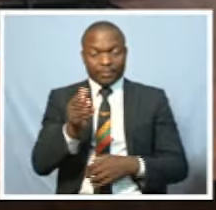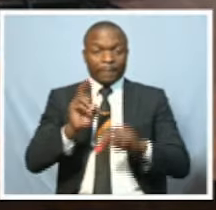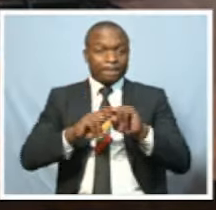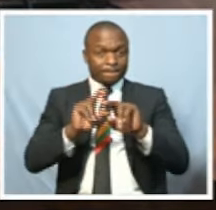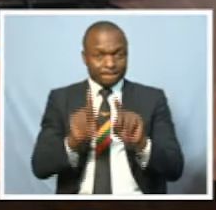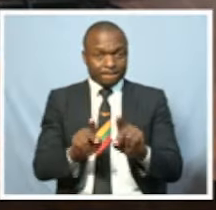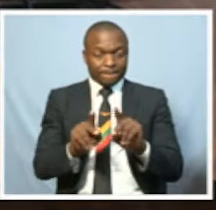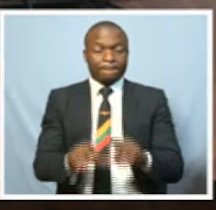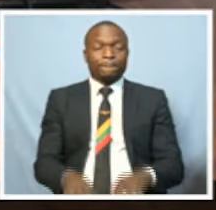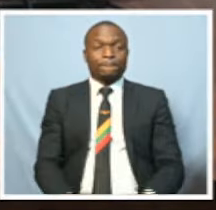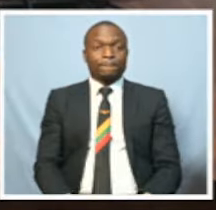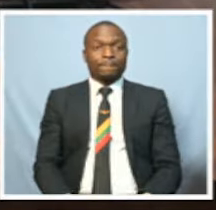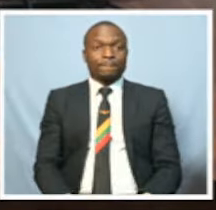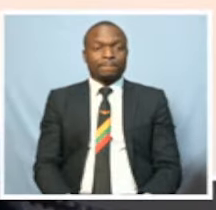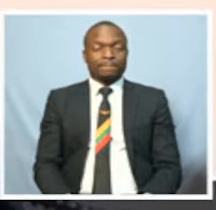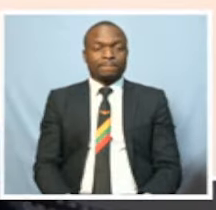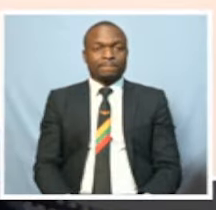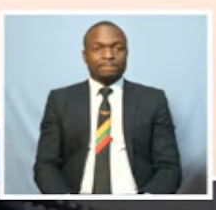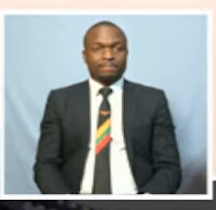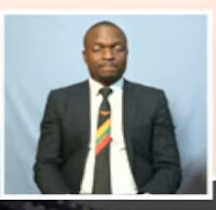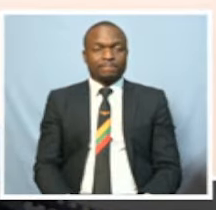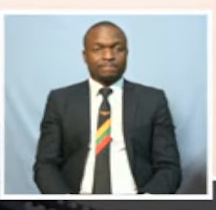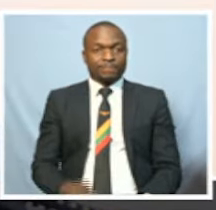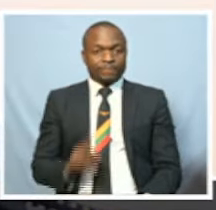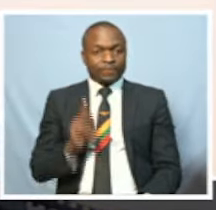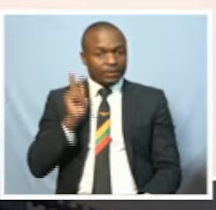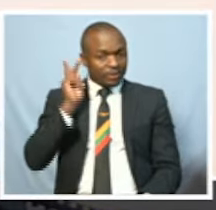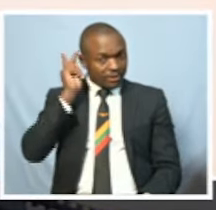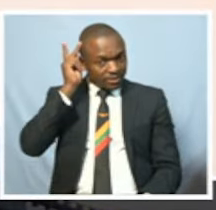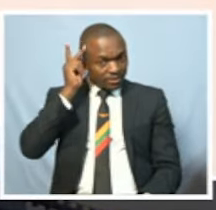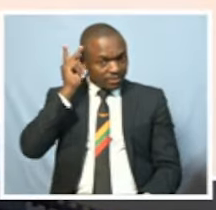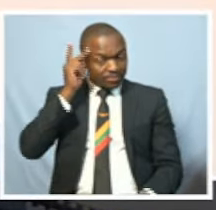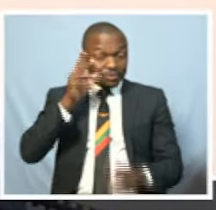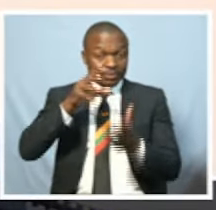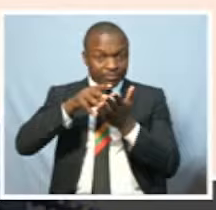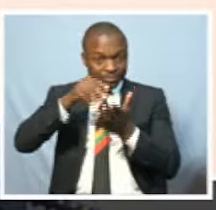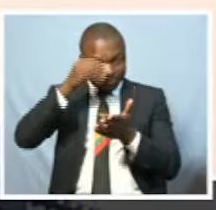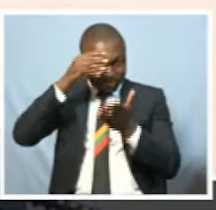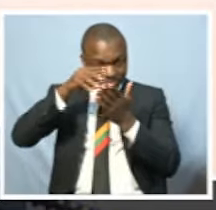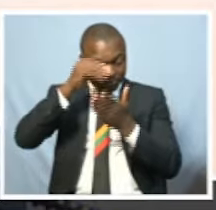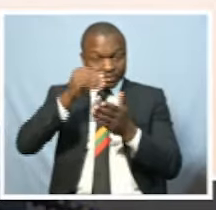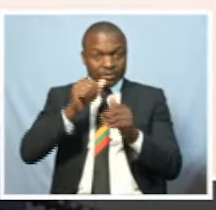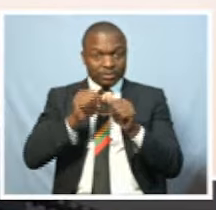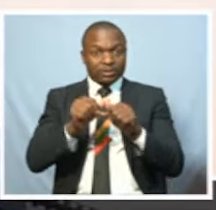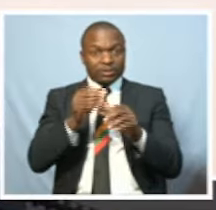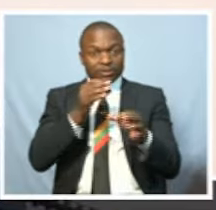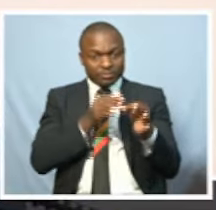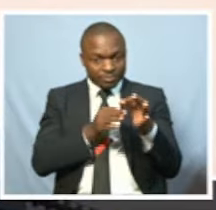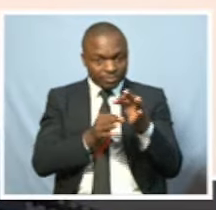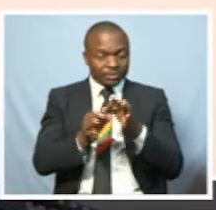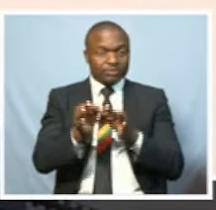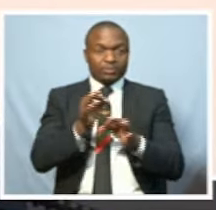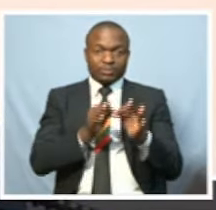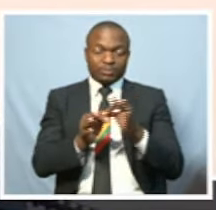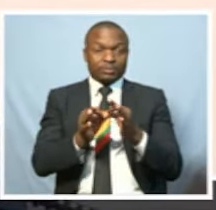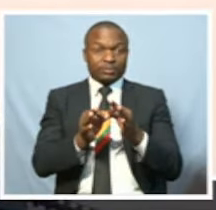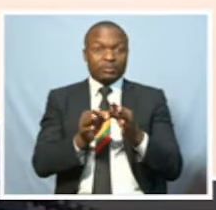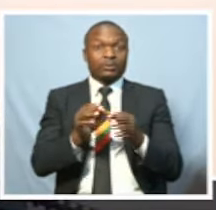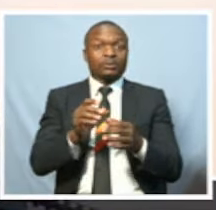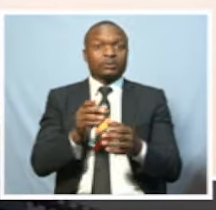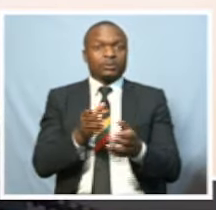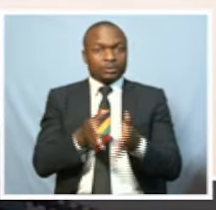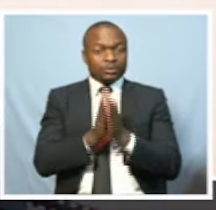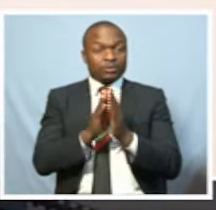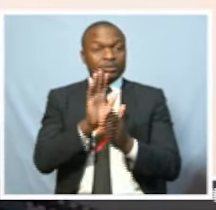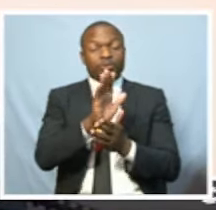Chair, I think for the purpose of learning, we will still explain, and then we will also seek a bit of guidance in